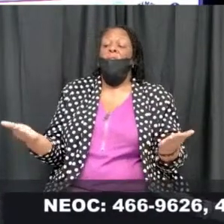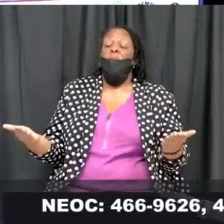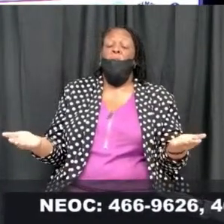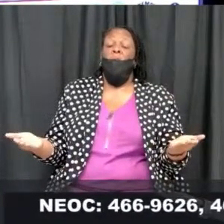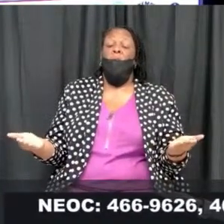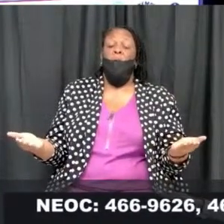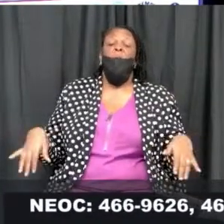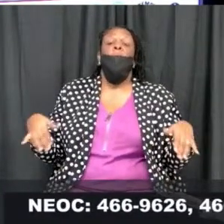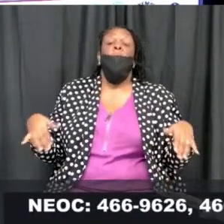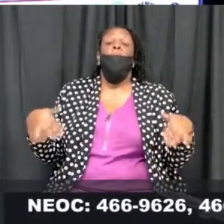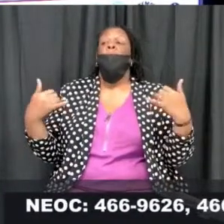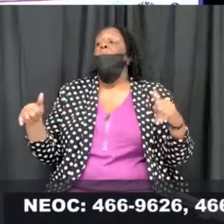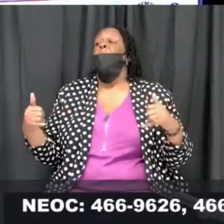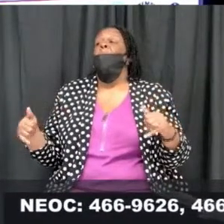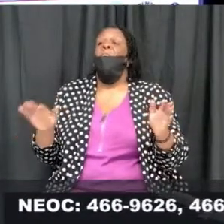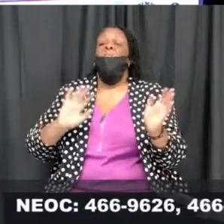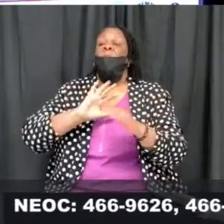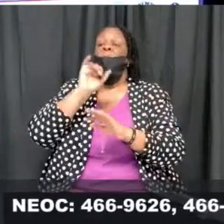are longing,